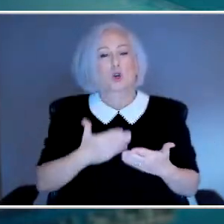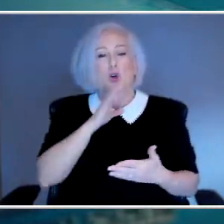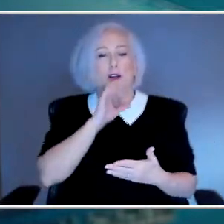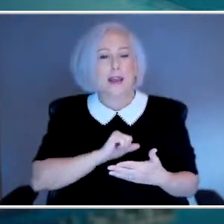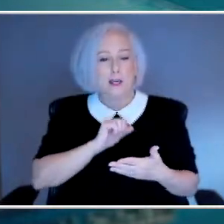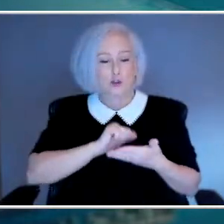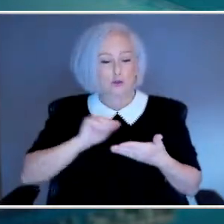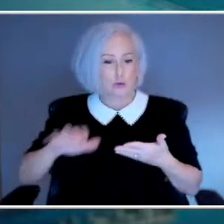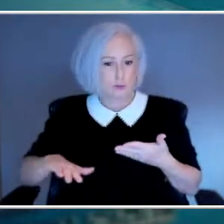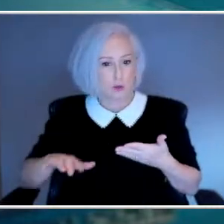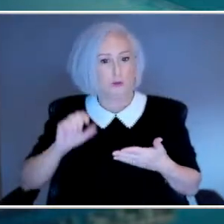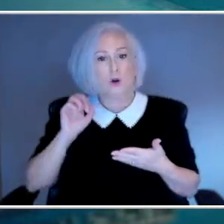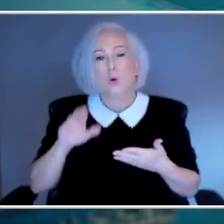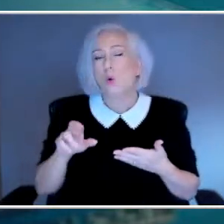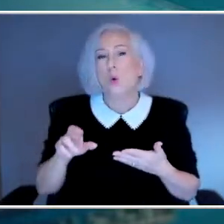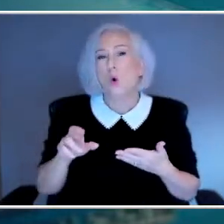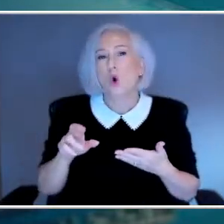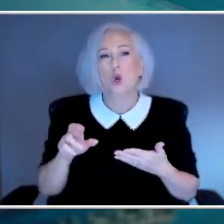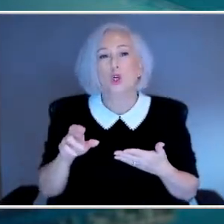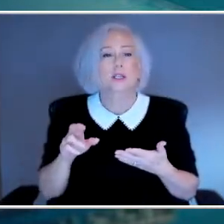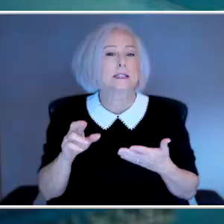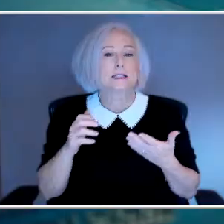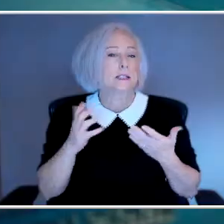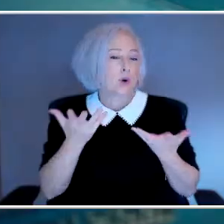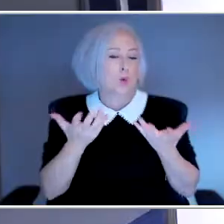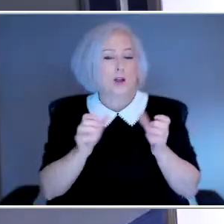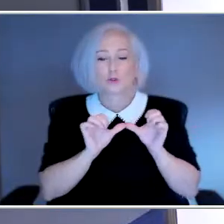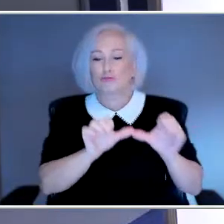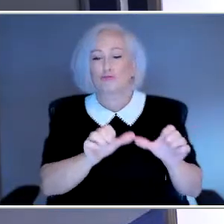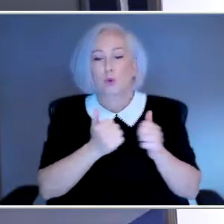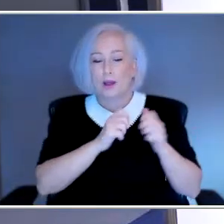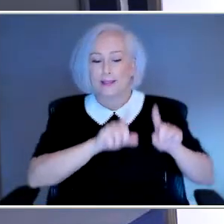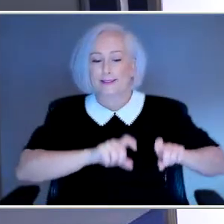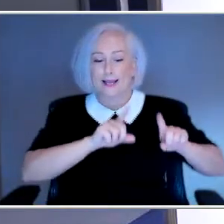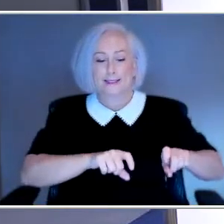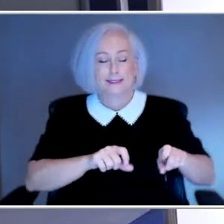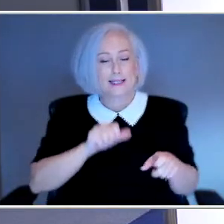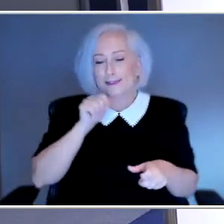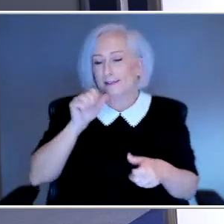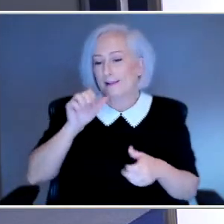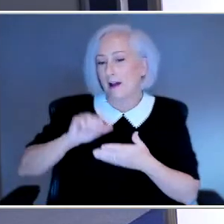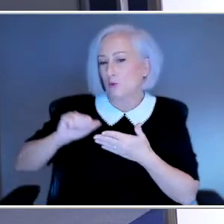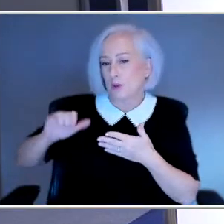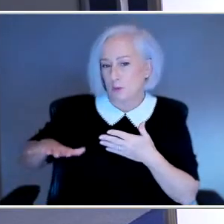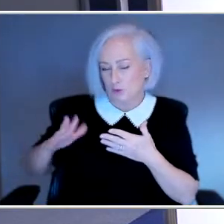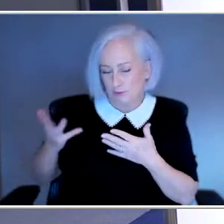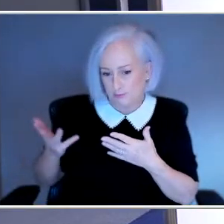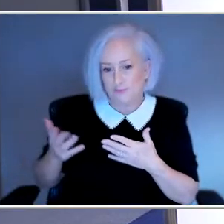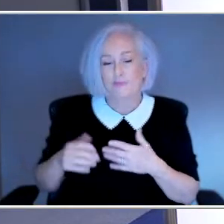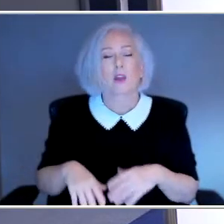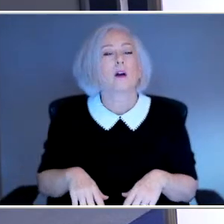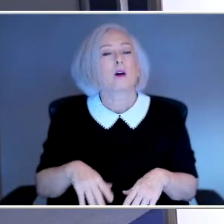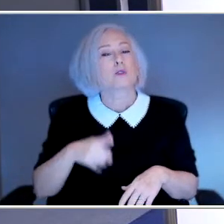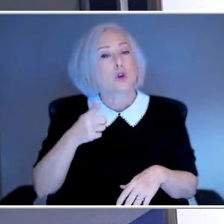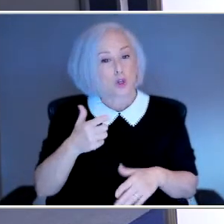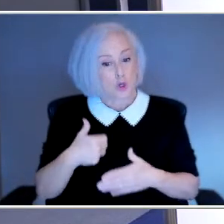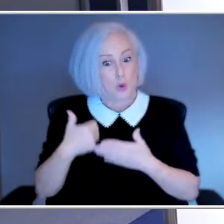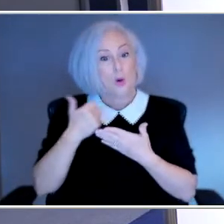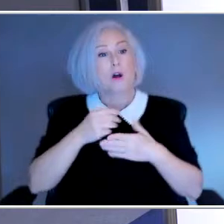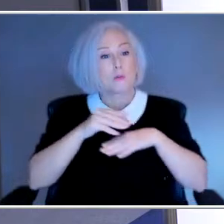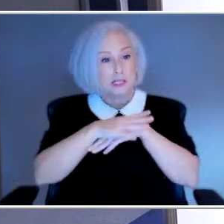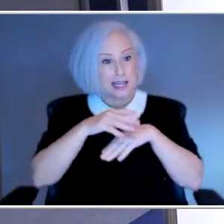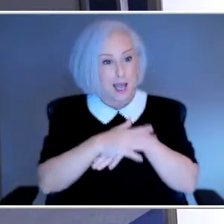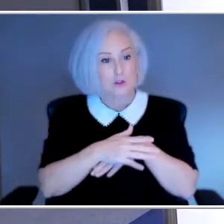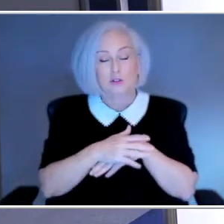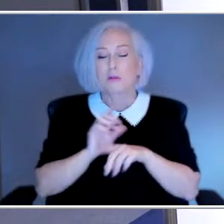go through with that increased screening and proceed down that route. So you're also helping counsel them. So Priscilla kind of makes the decision, I want to do this. Absolutely. But there are times